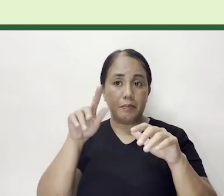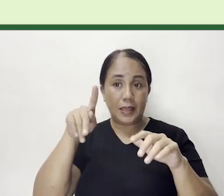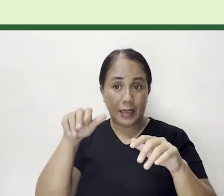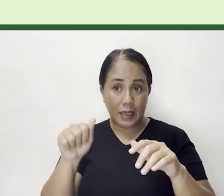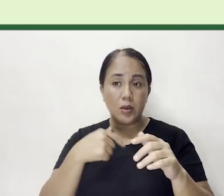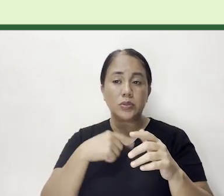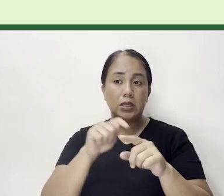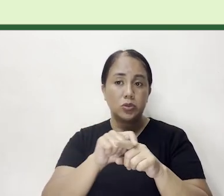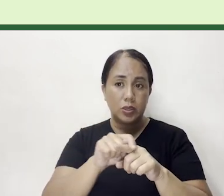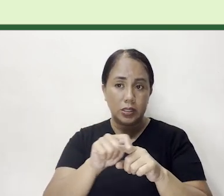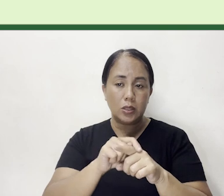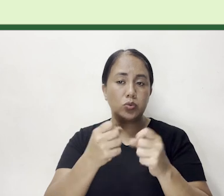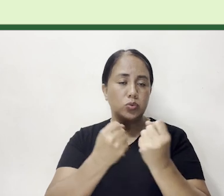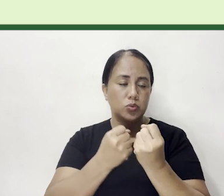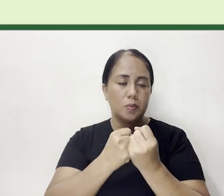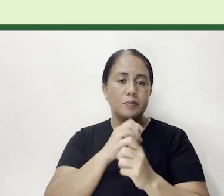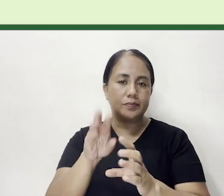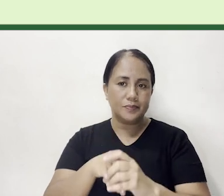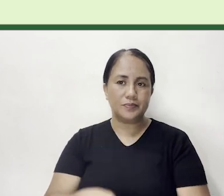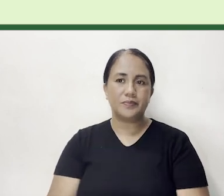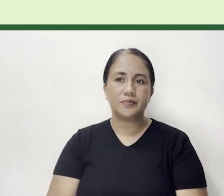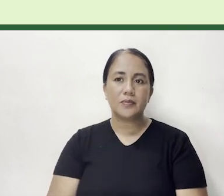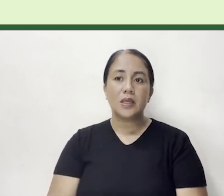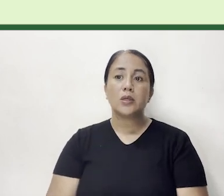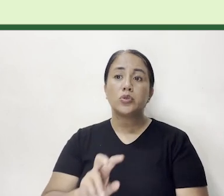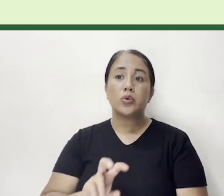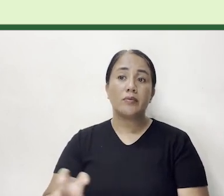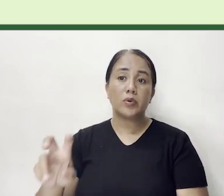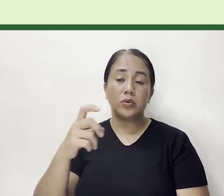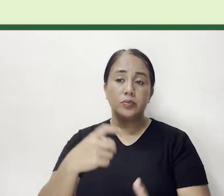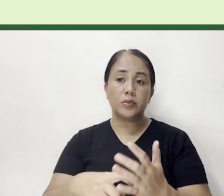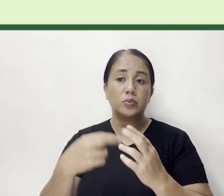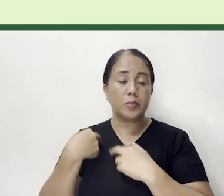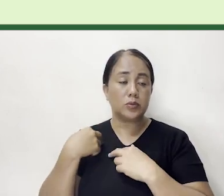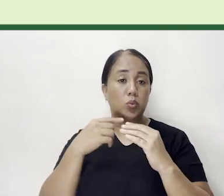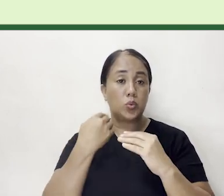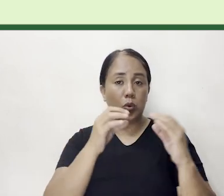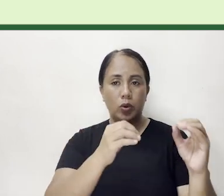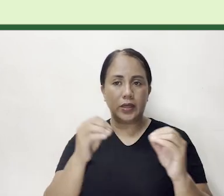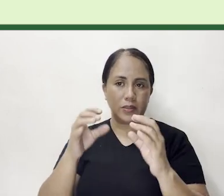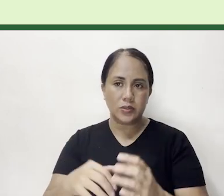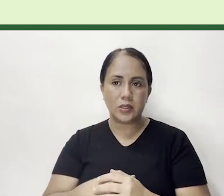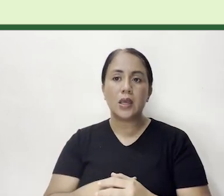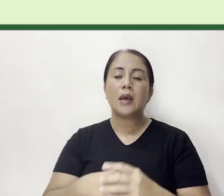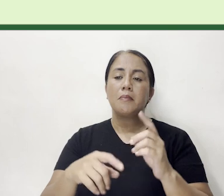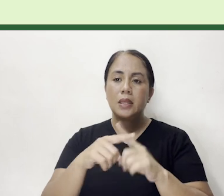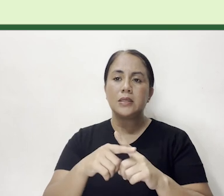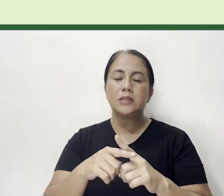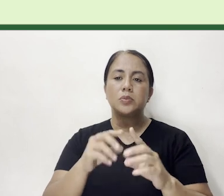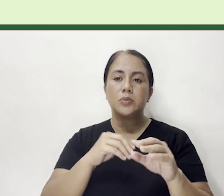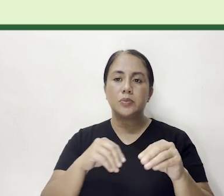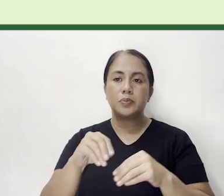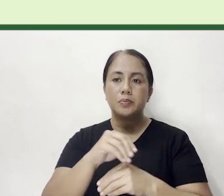personal assistant during a training course to support their participation. The travel cost was shouldered by the